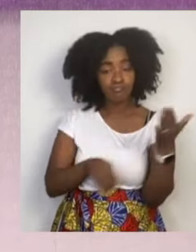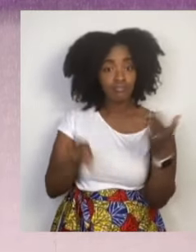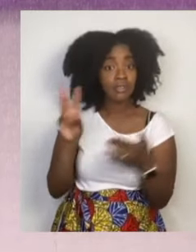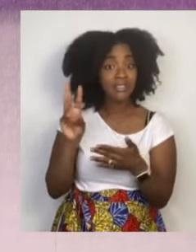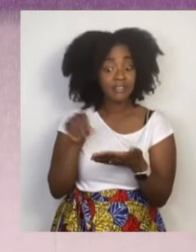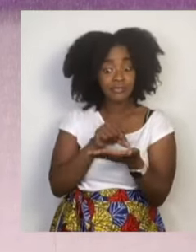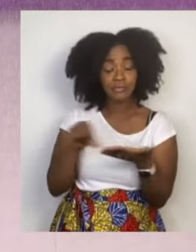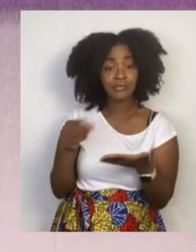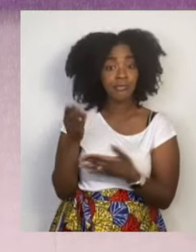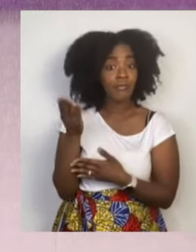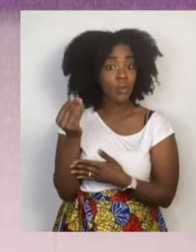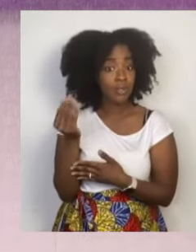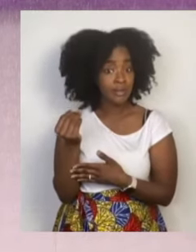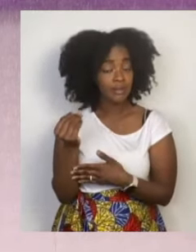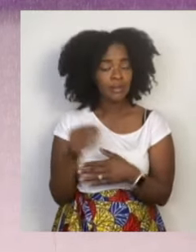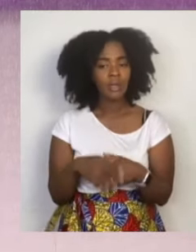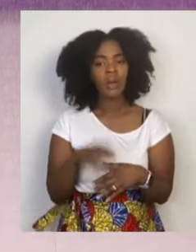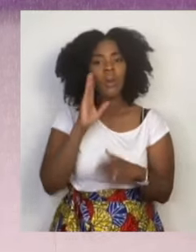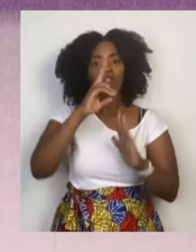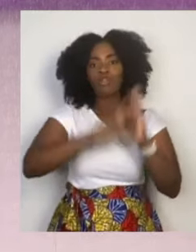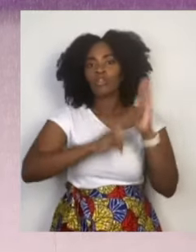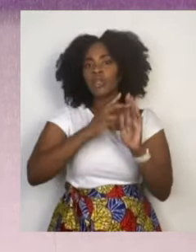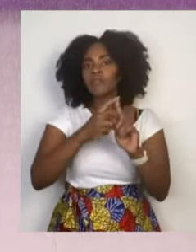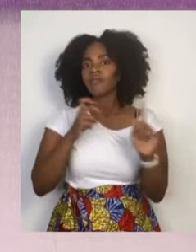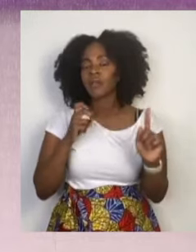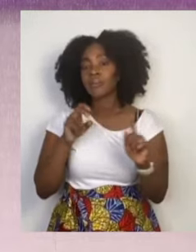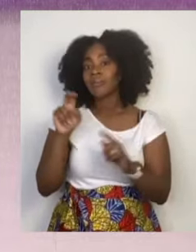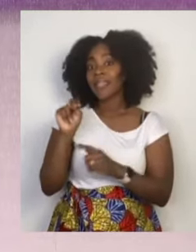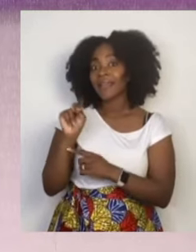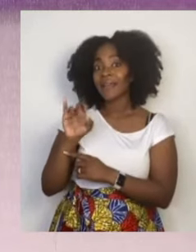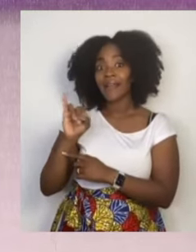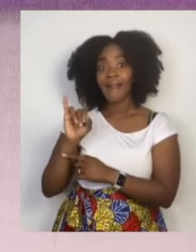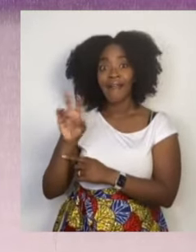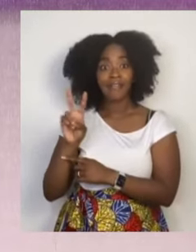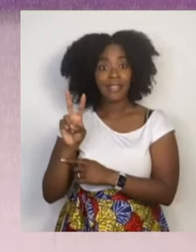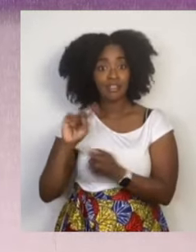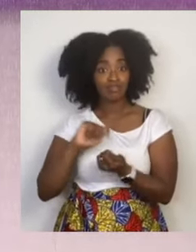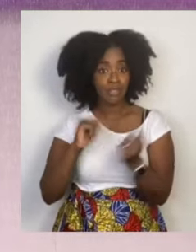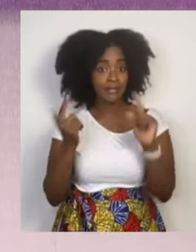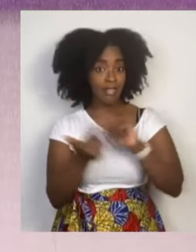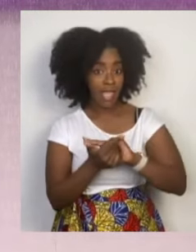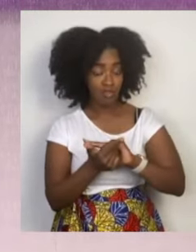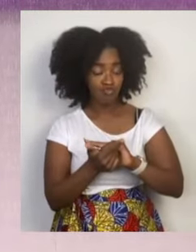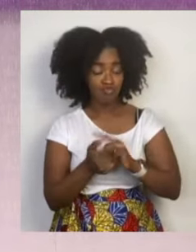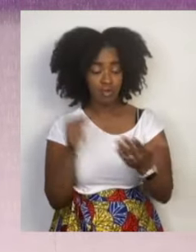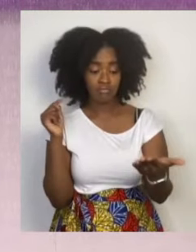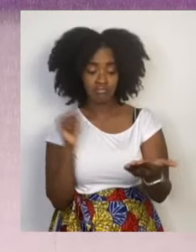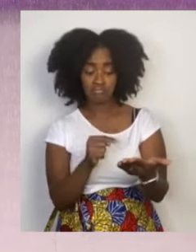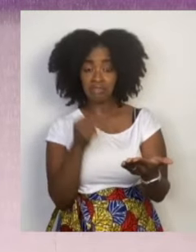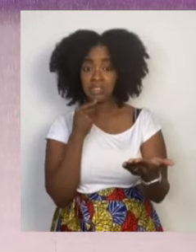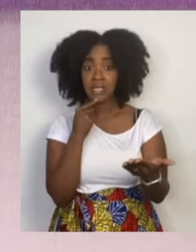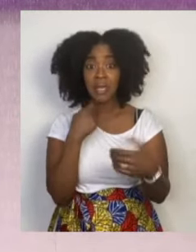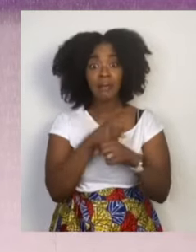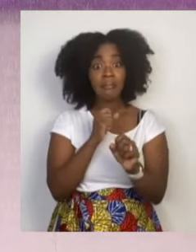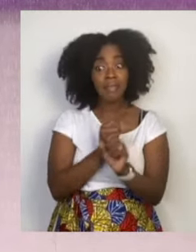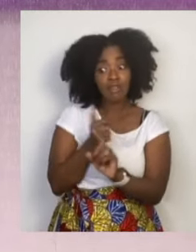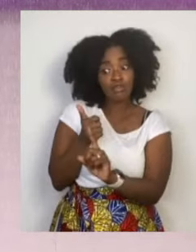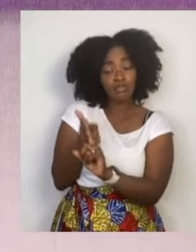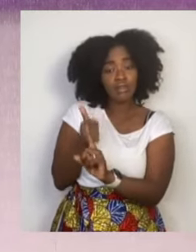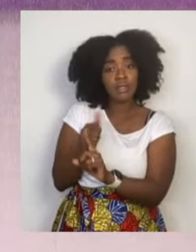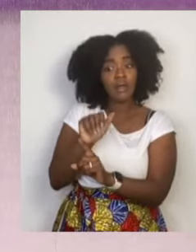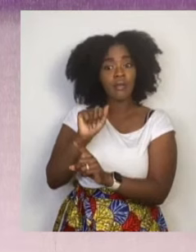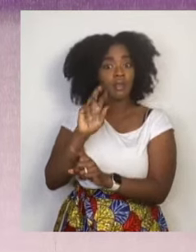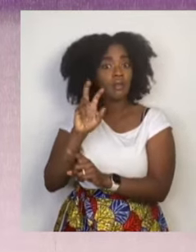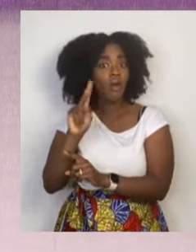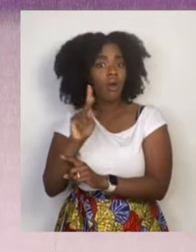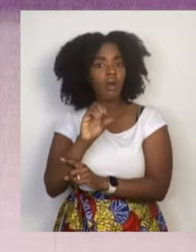14. I'm going to be reading from the NIV version. It says, so make yourself an ark of cypress wood, make